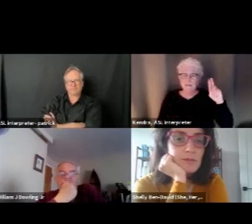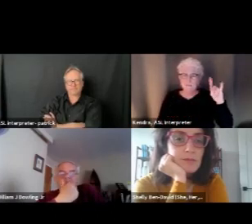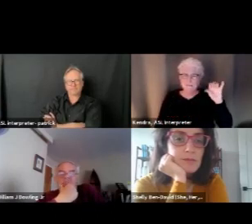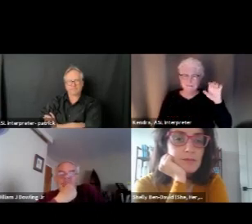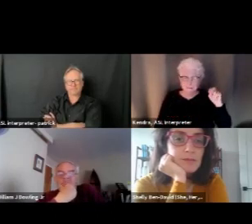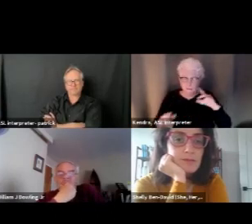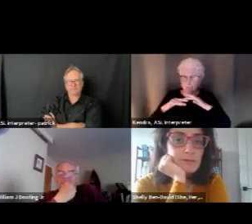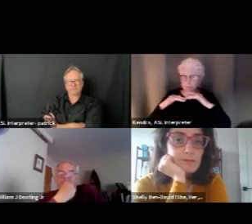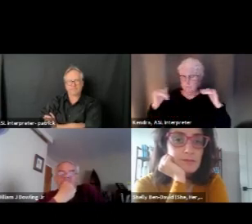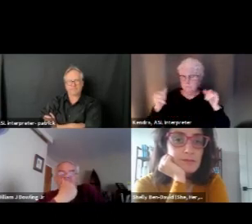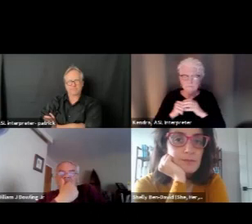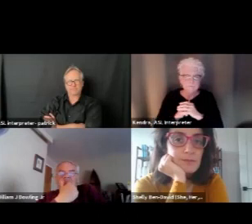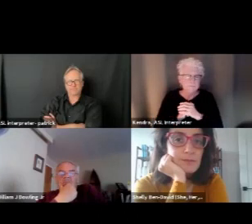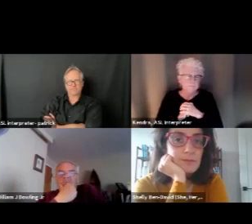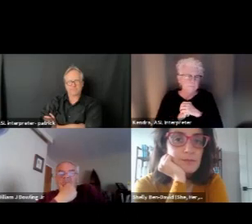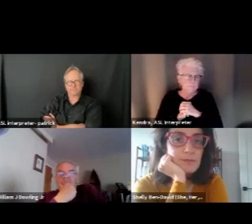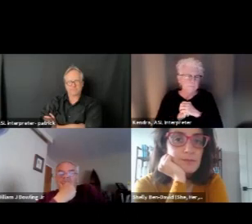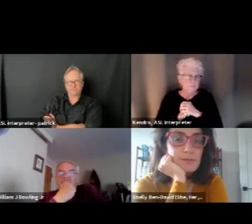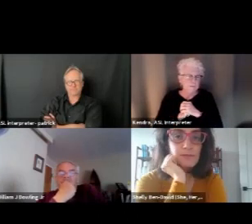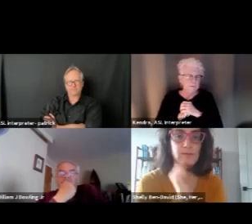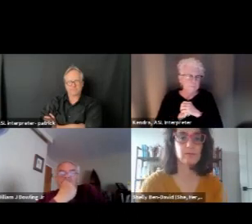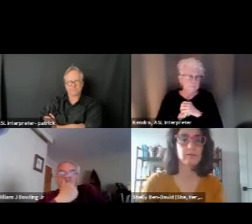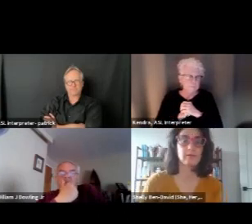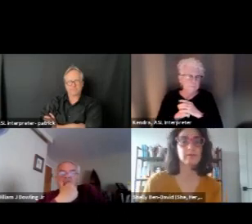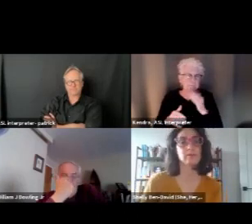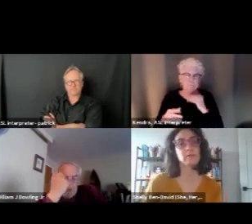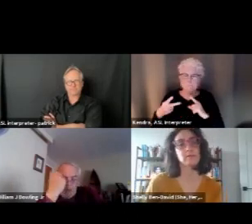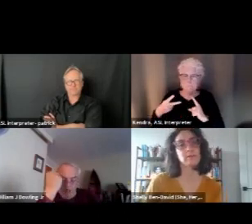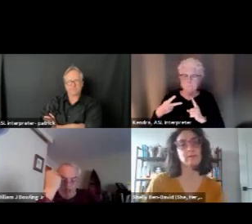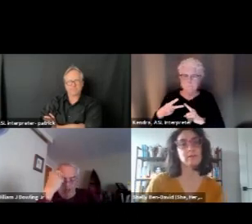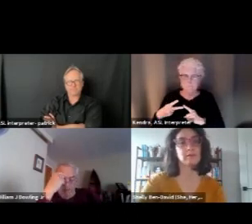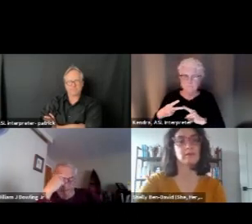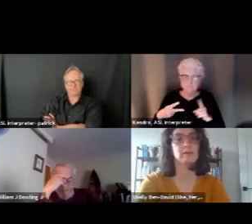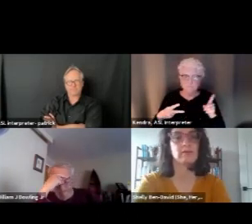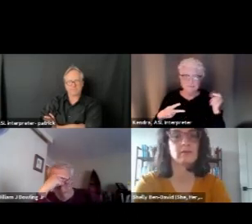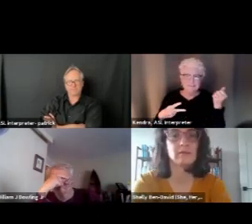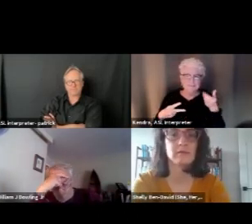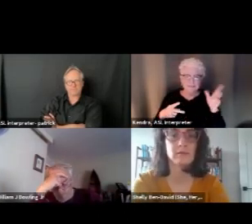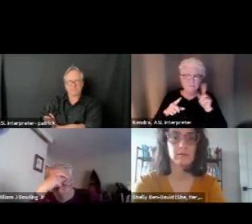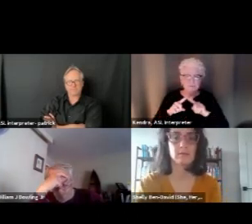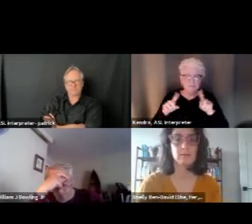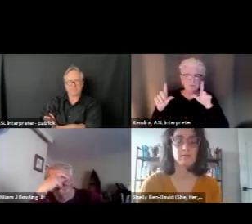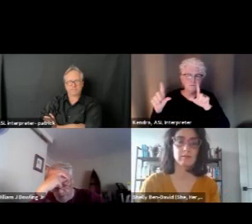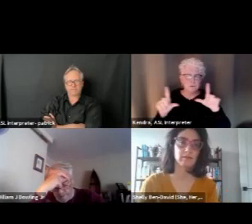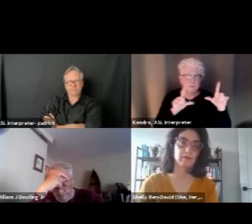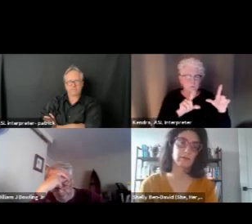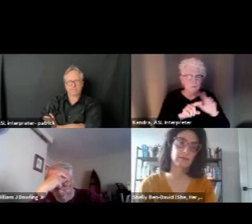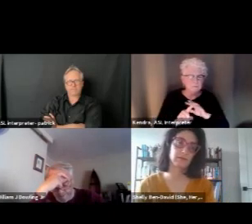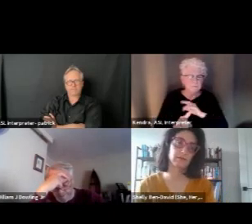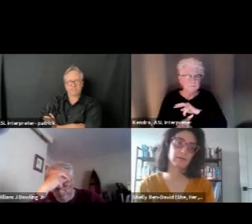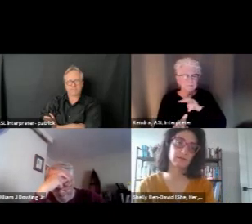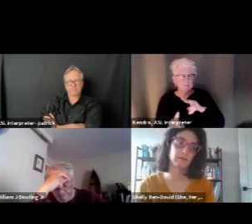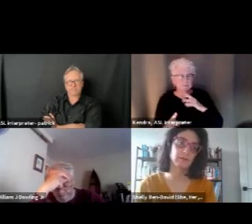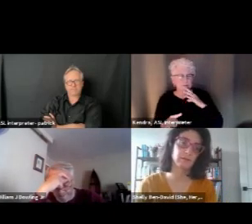to anyone's surprise probably, but there have been several frameworks and studies about recovery that include growth-like processes and